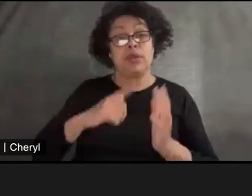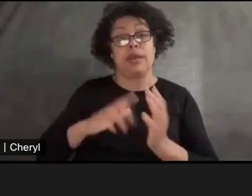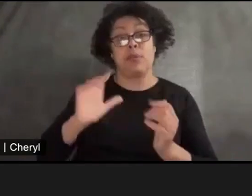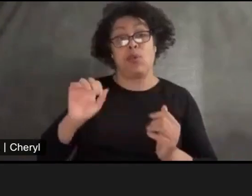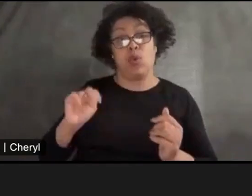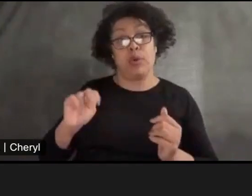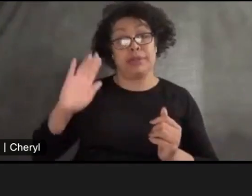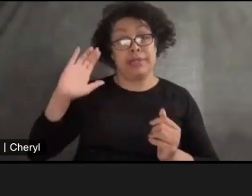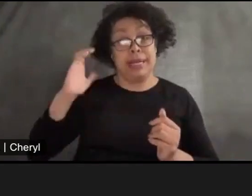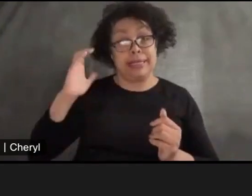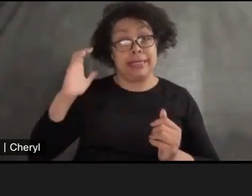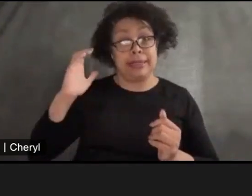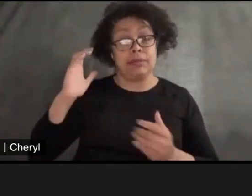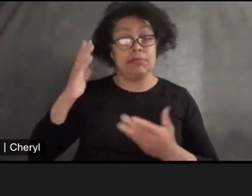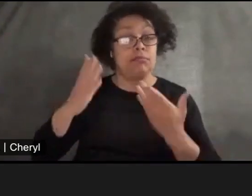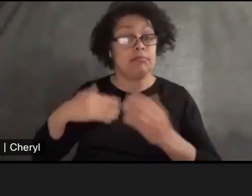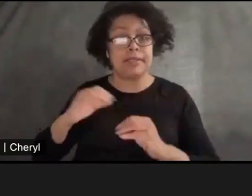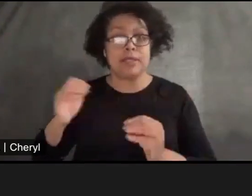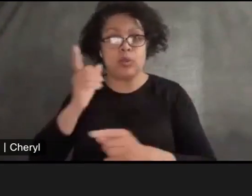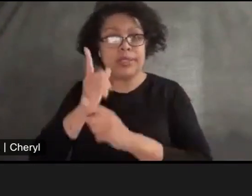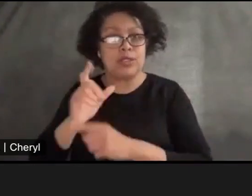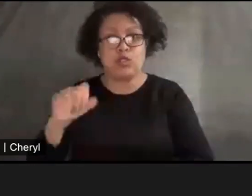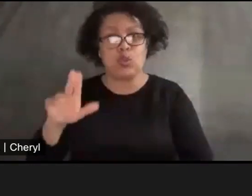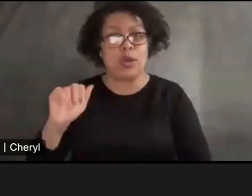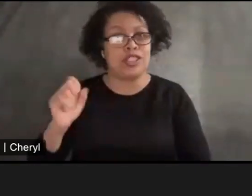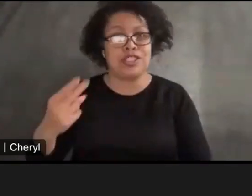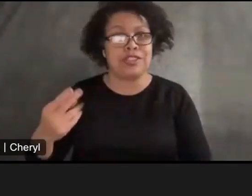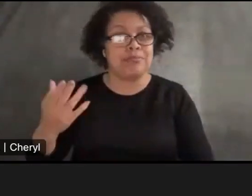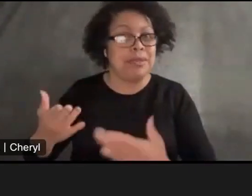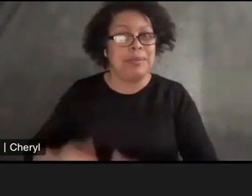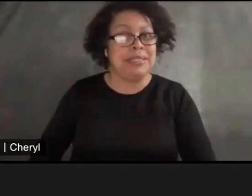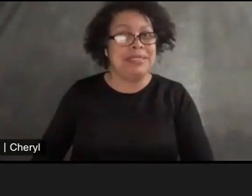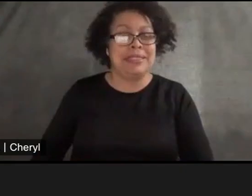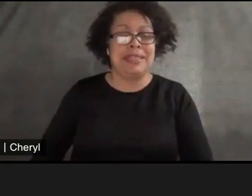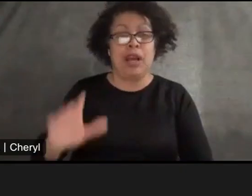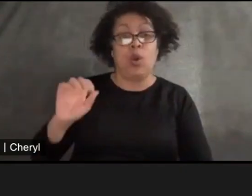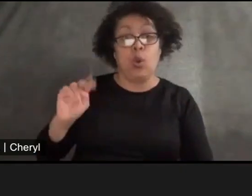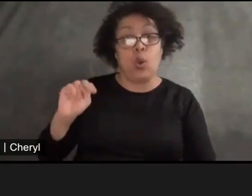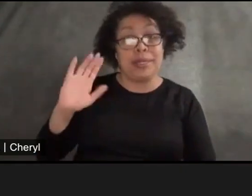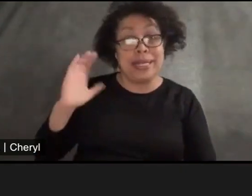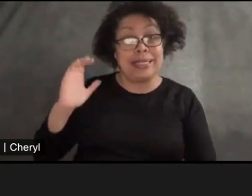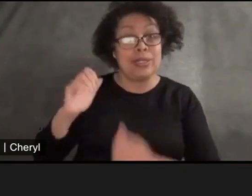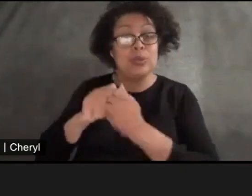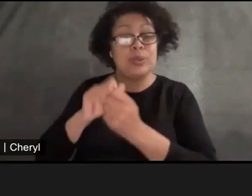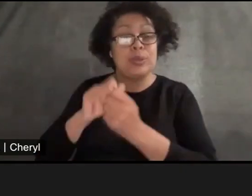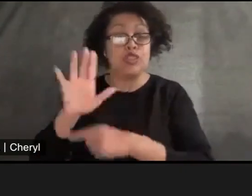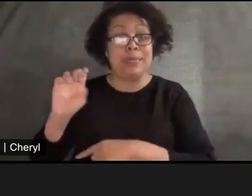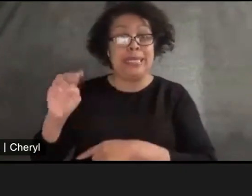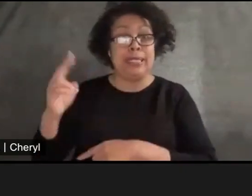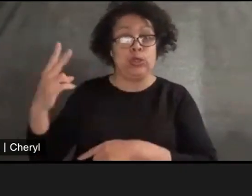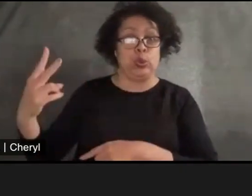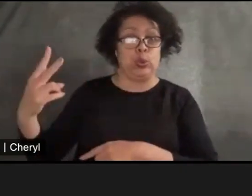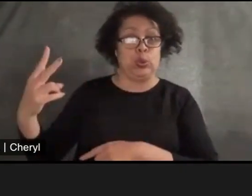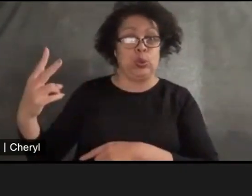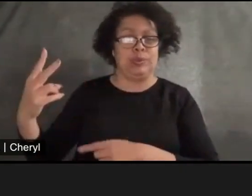doesn't have a sister squash, and it's just this corn cousin with her sister bean, right? I know this might feel like a weird